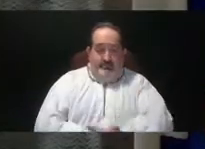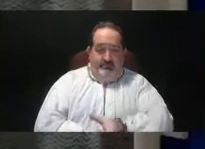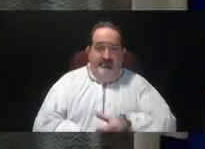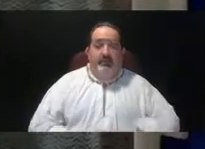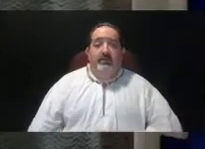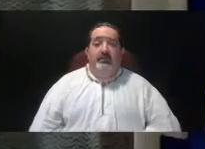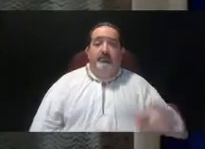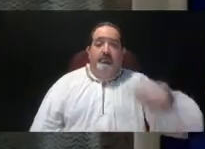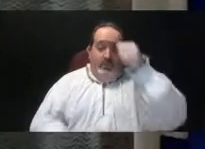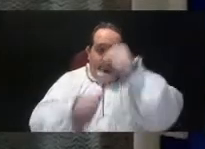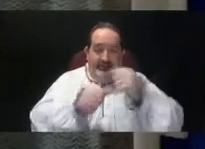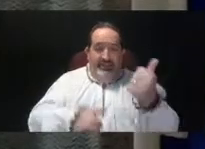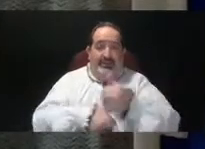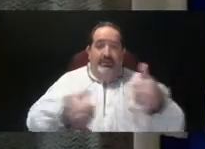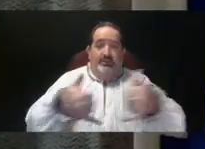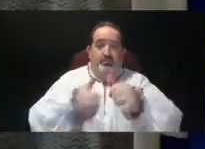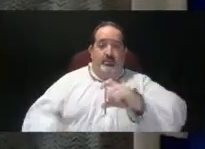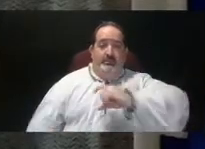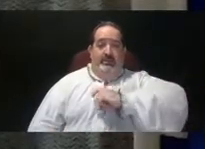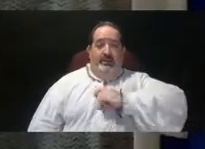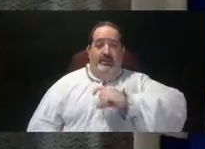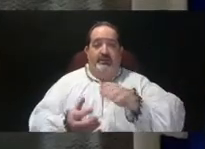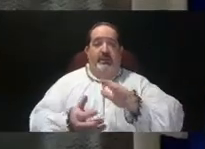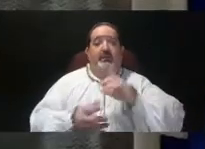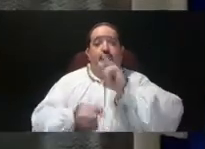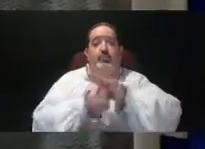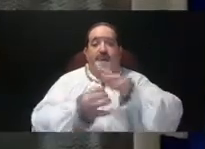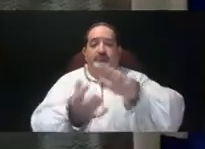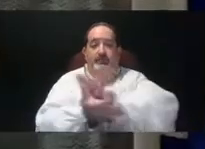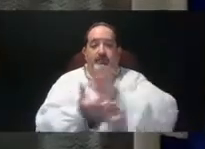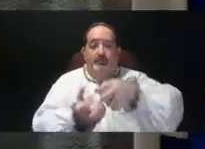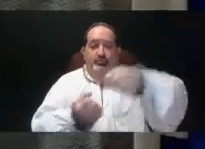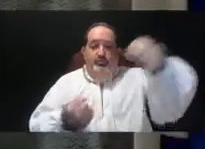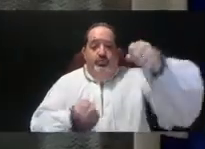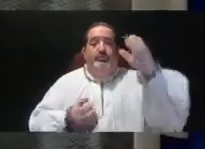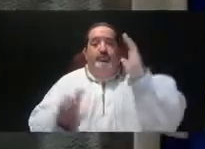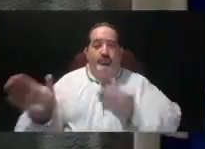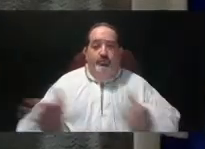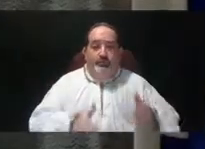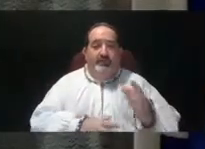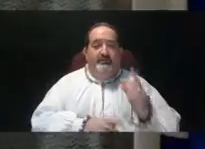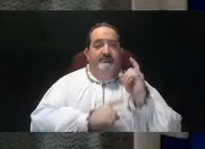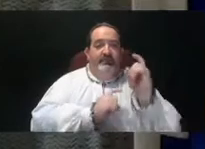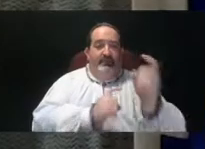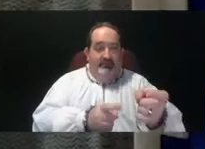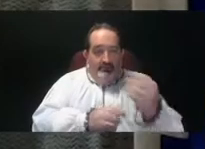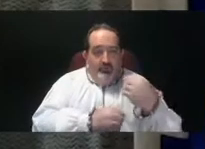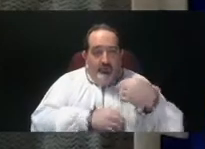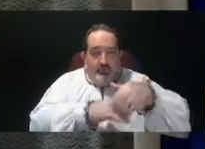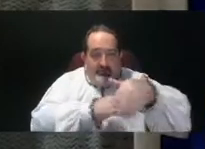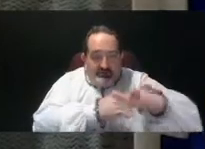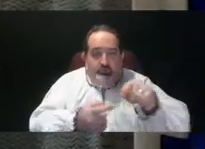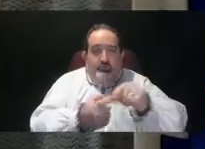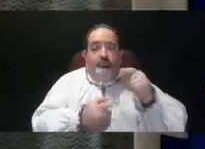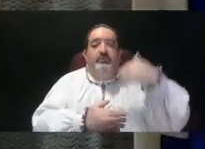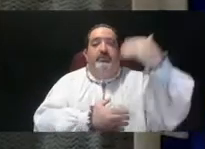Please remember that any award medallions and promissory scrolls will be arranged to be delivered to you at a future